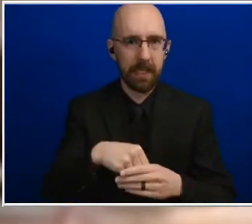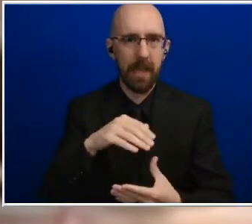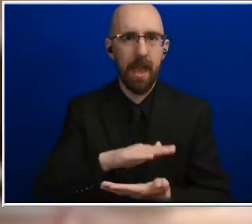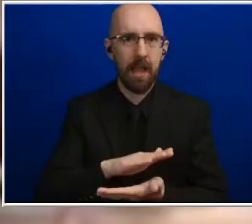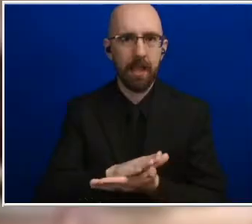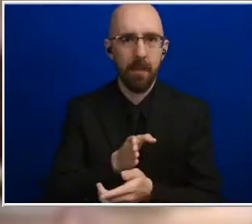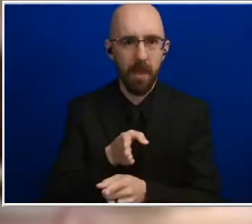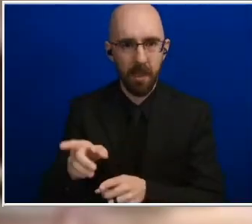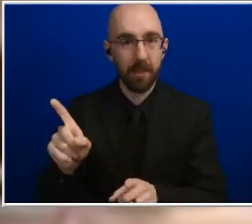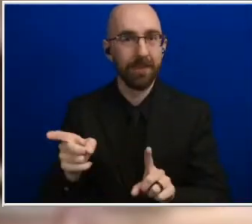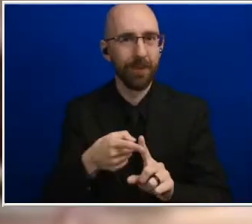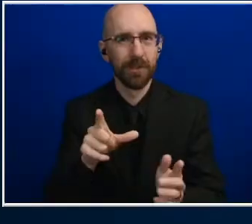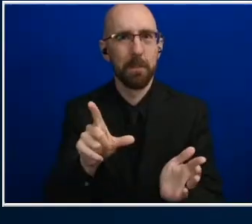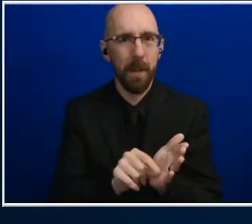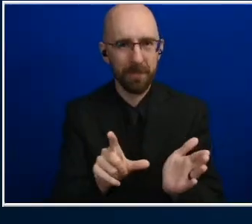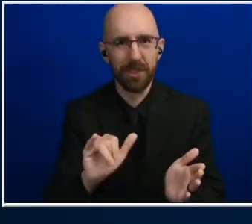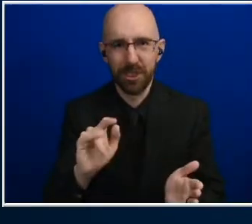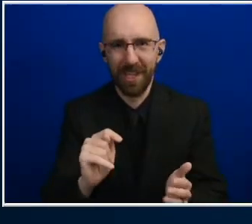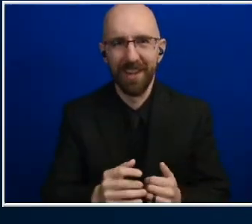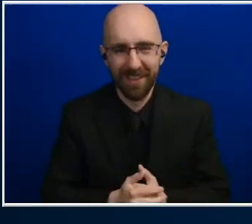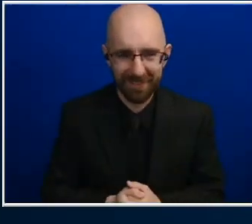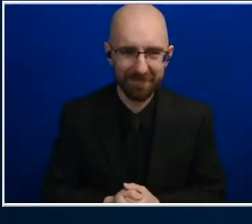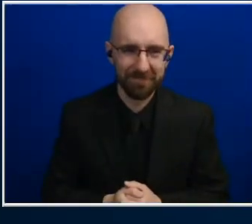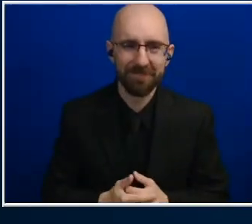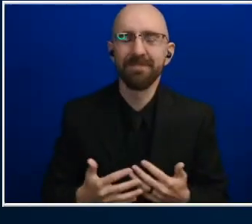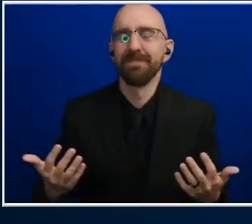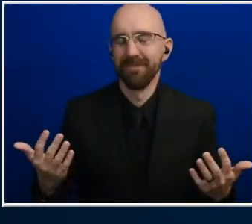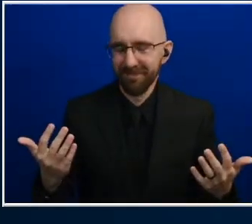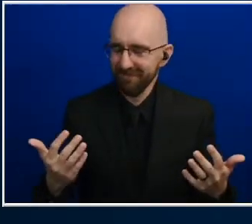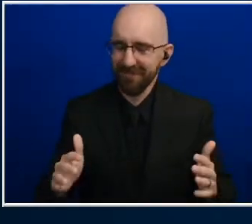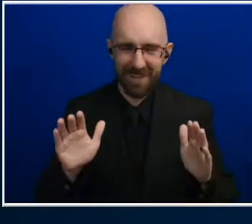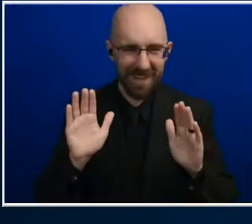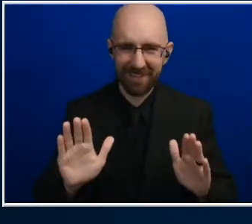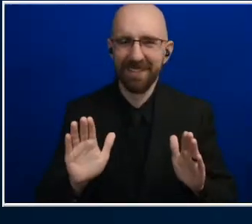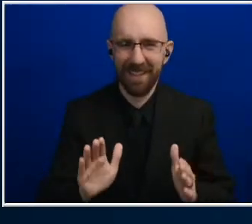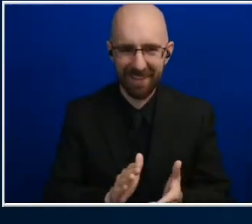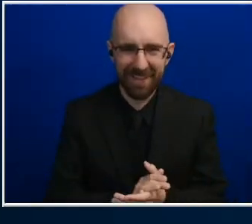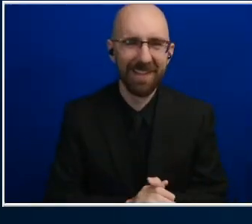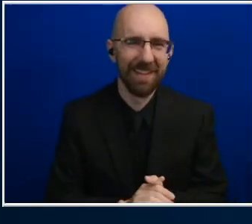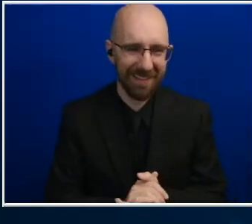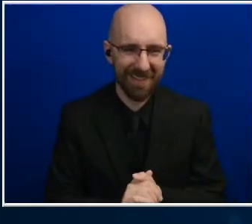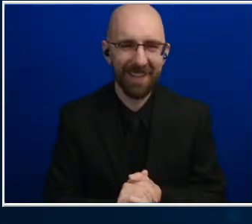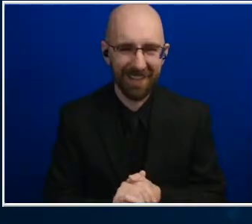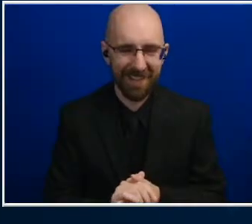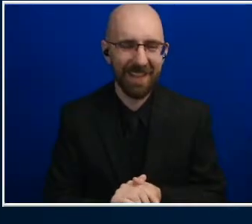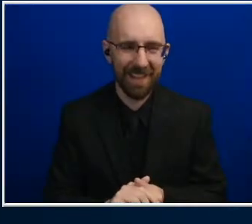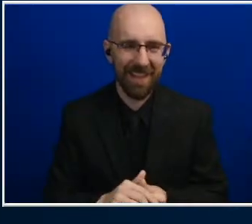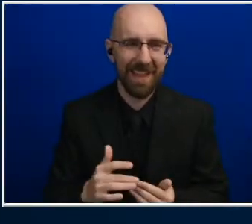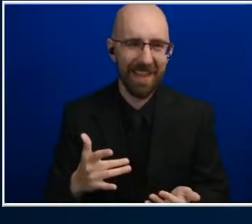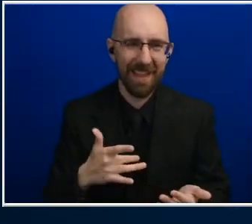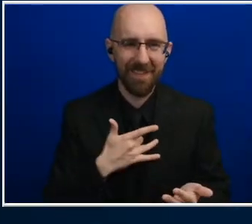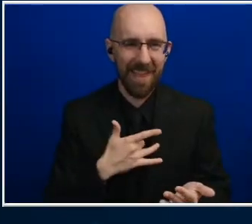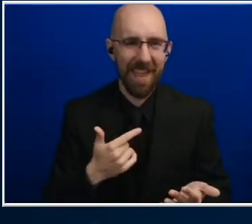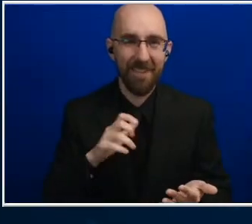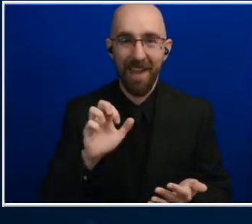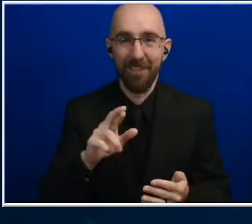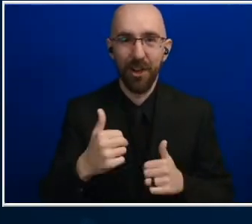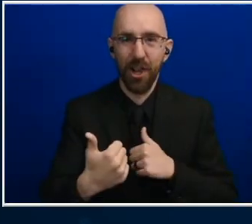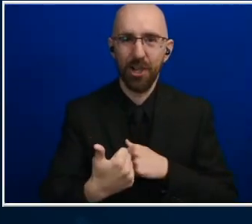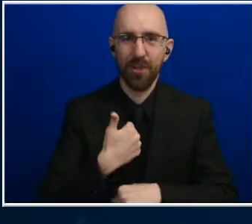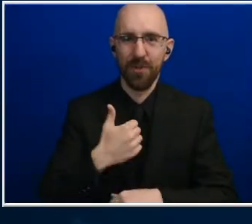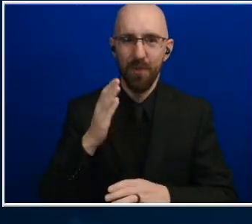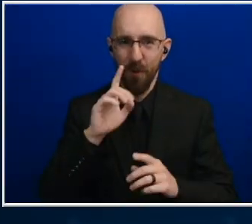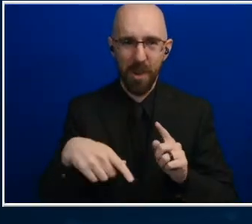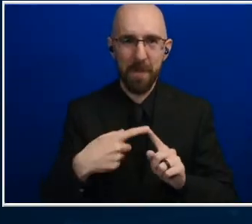publish it. Oh, excellent. As yeah, I don't think I've ever been accused of having to worry about being first about